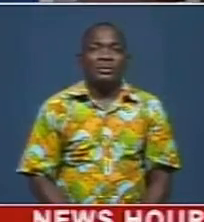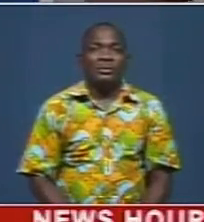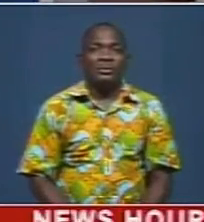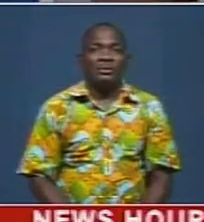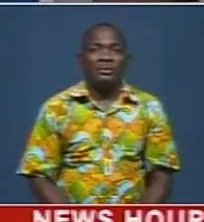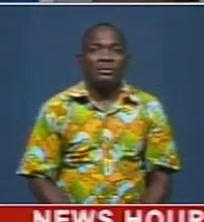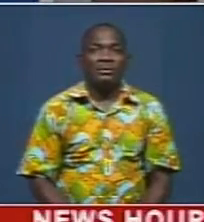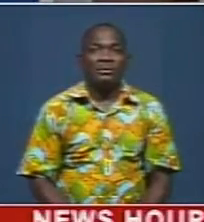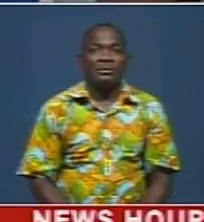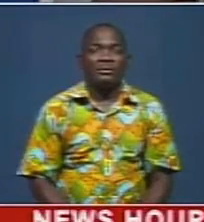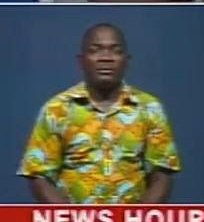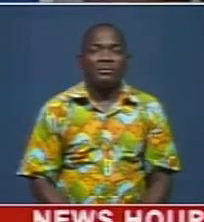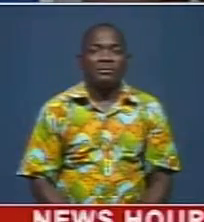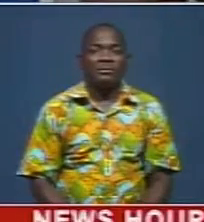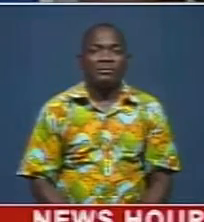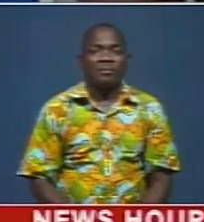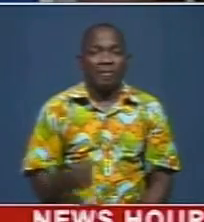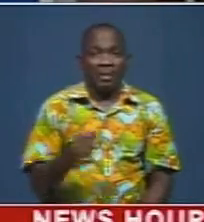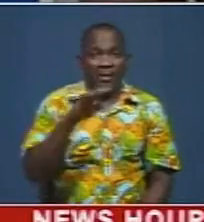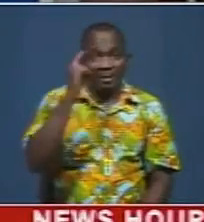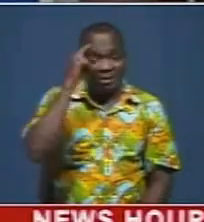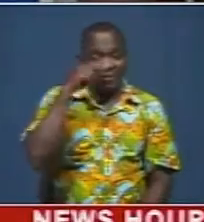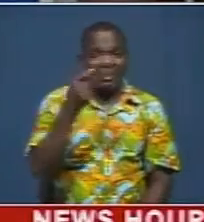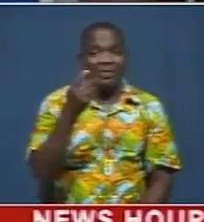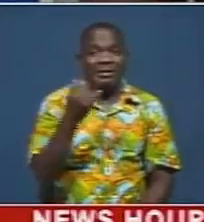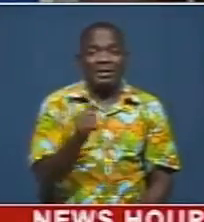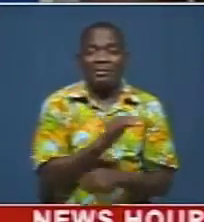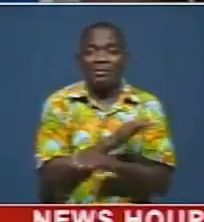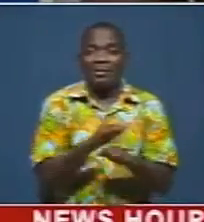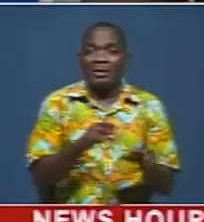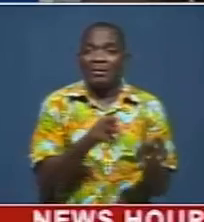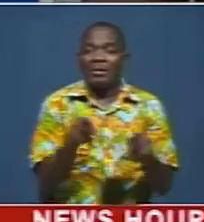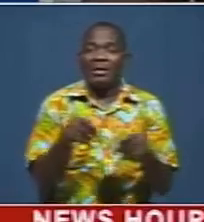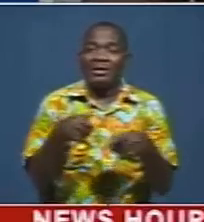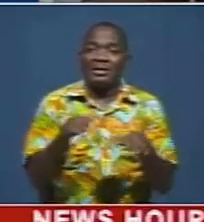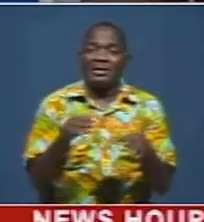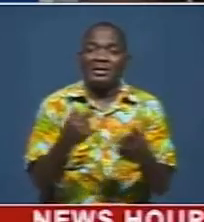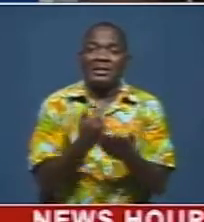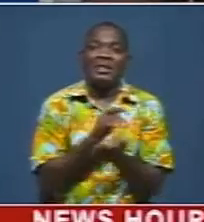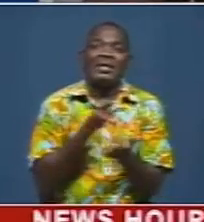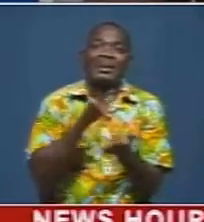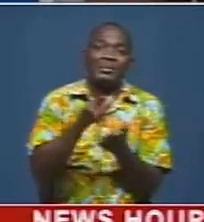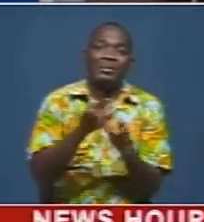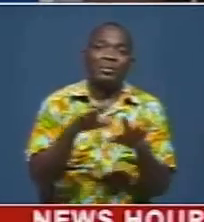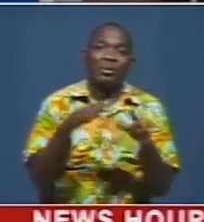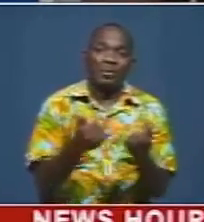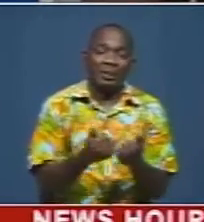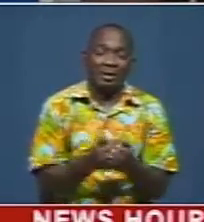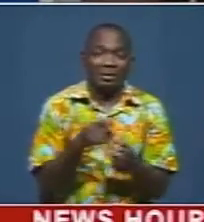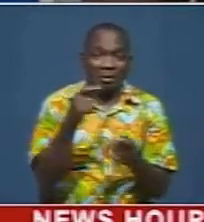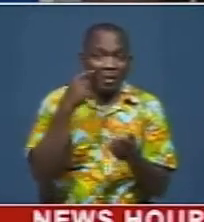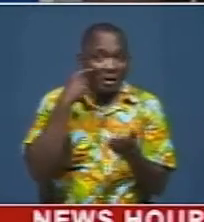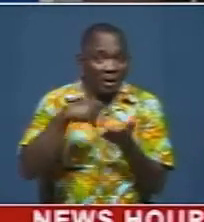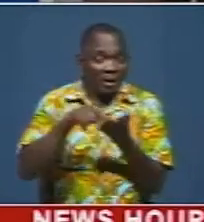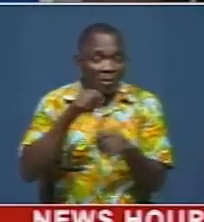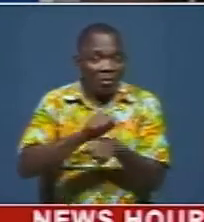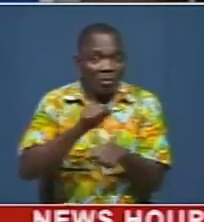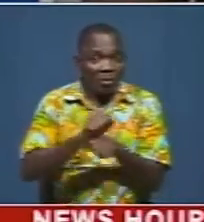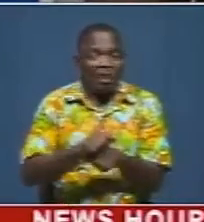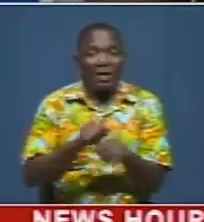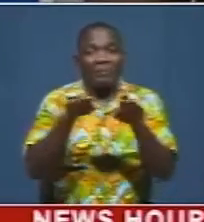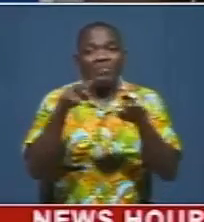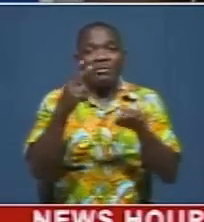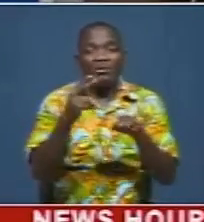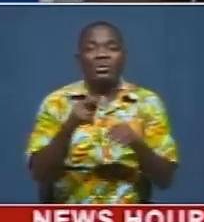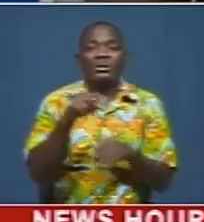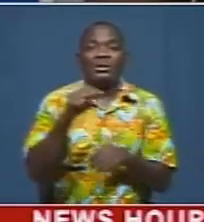Away from that story, the government says it has no plan to sell the Ghana Airport Company. When he inspected work on Phase 2 of